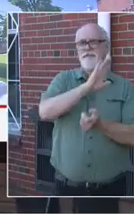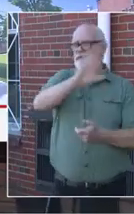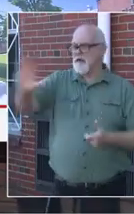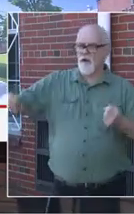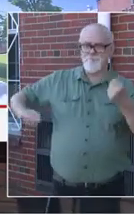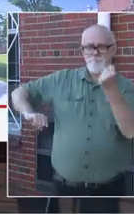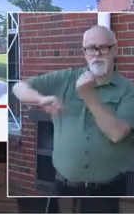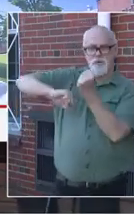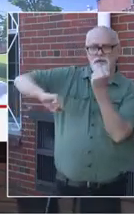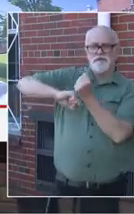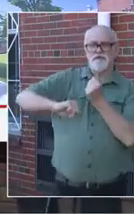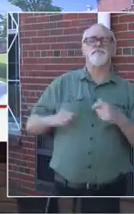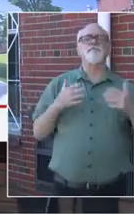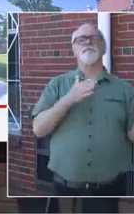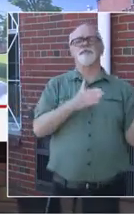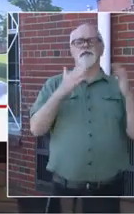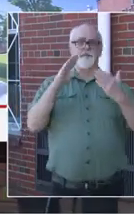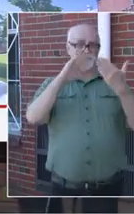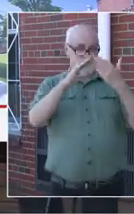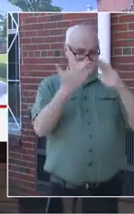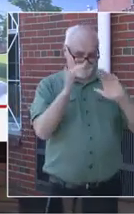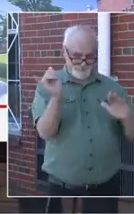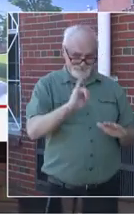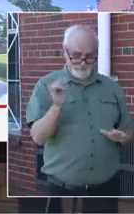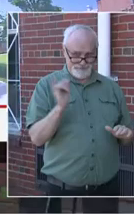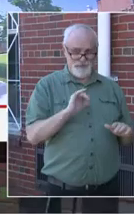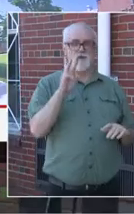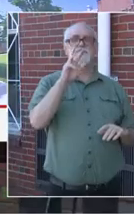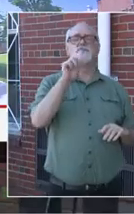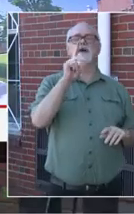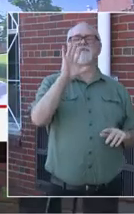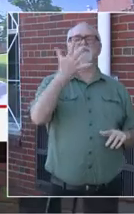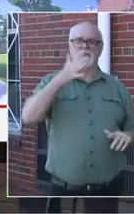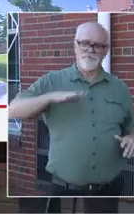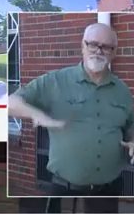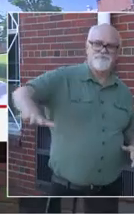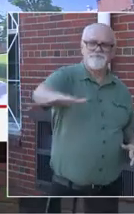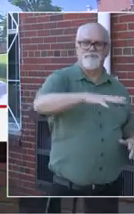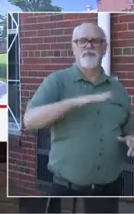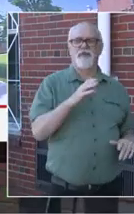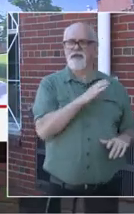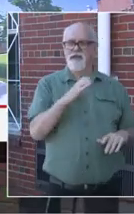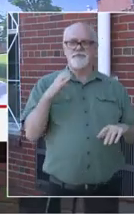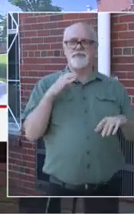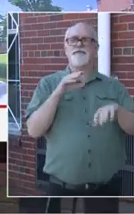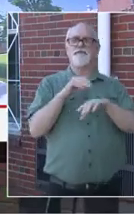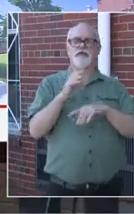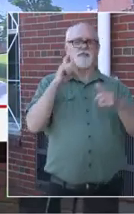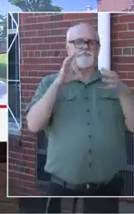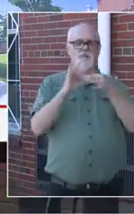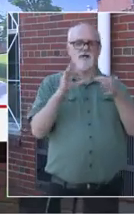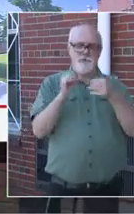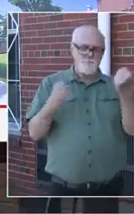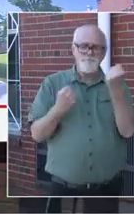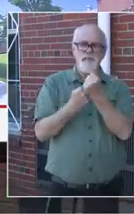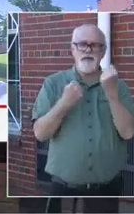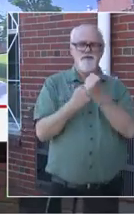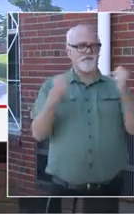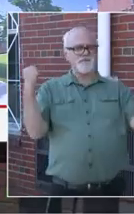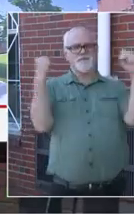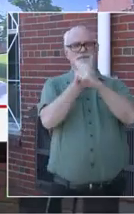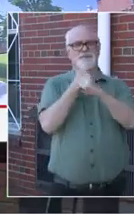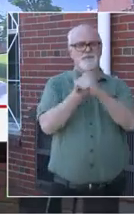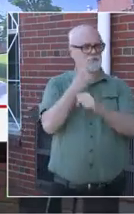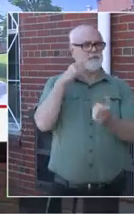community here. Ward 5, Councilman Parker just mentioned your advocacy your focus on ensuring our young people get what they